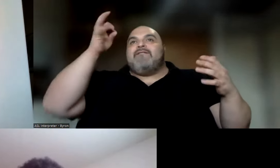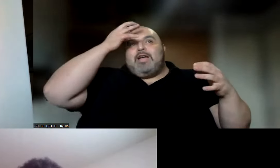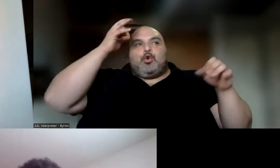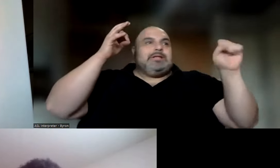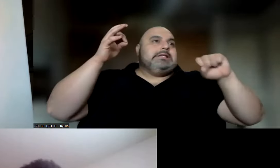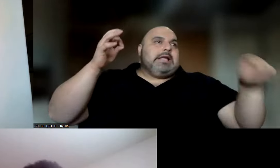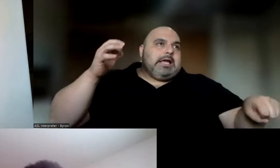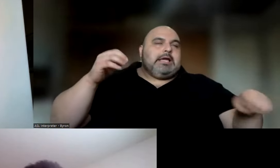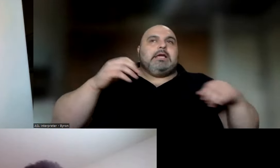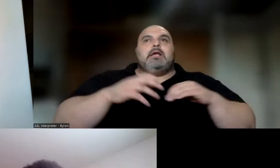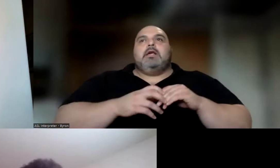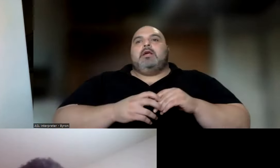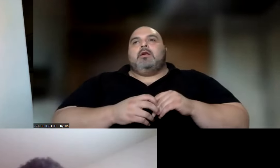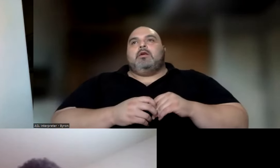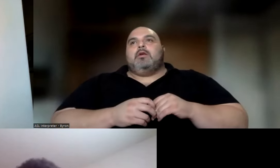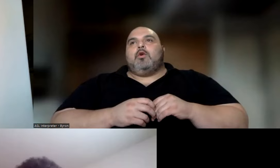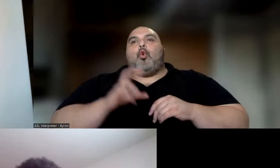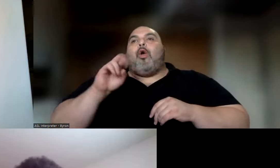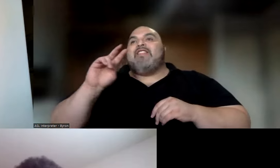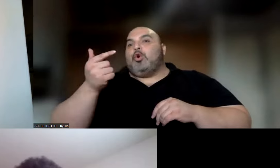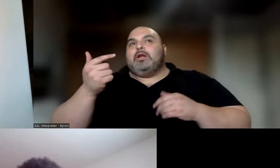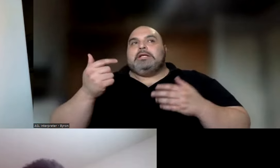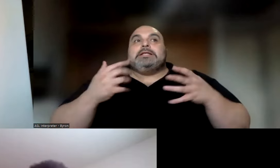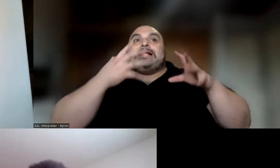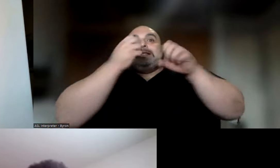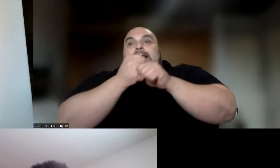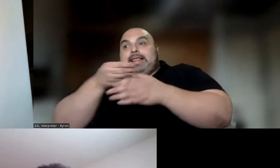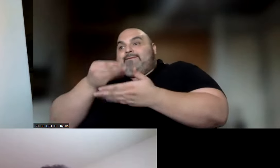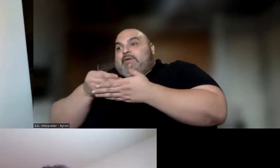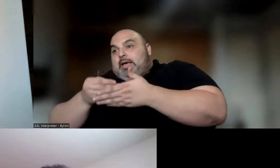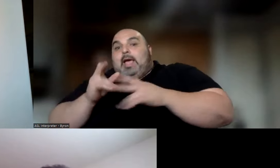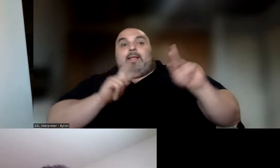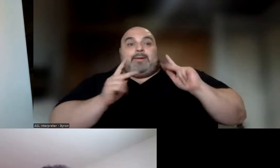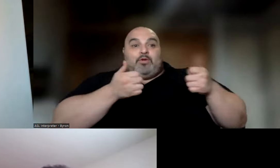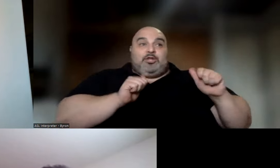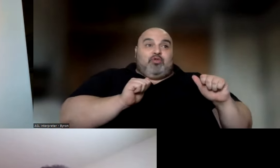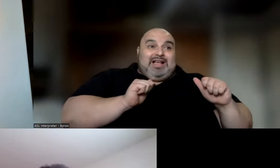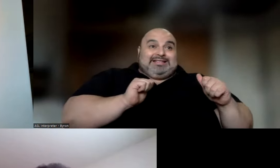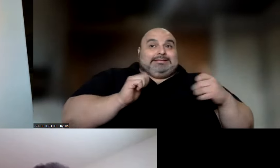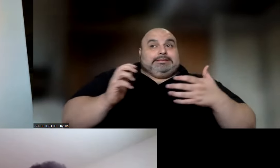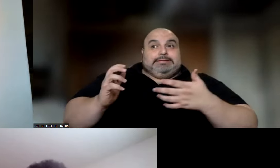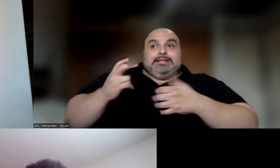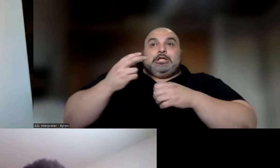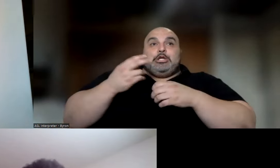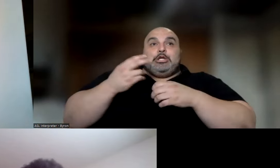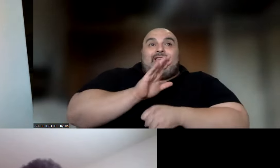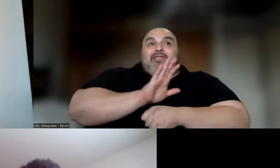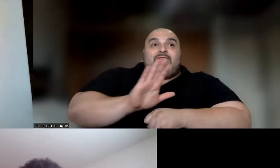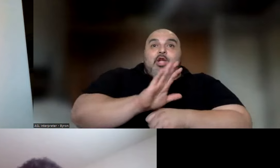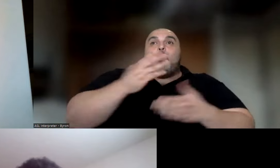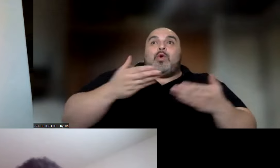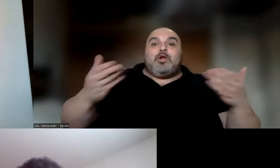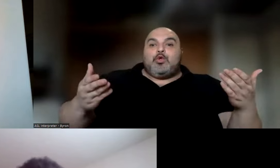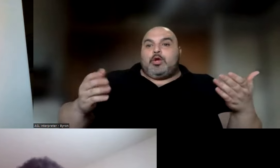or the organization that's getting the funds, and then the people that's trying to tap into their resources, they're